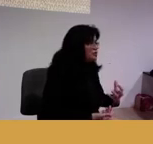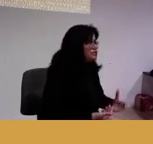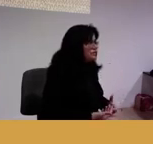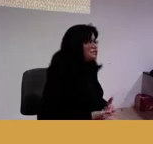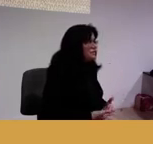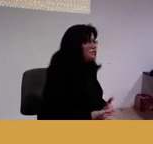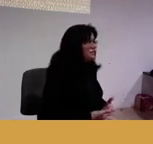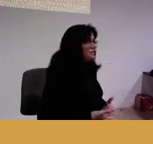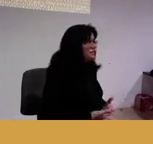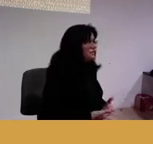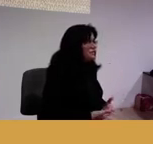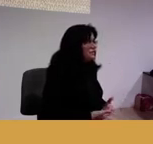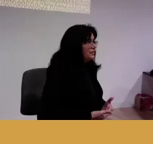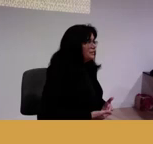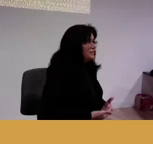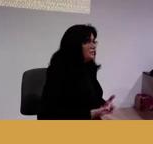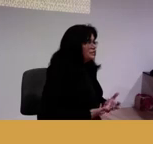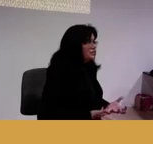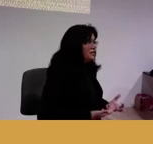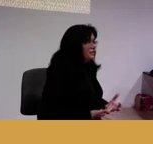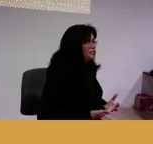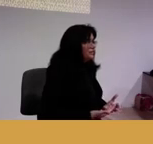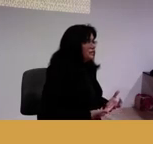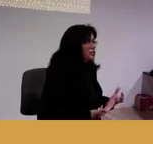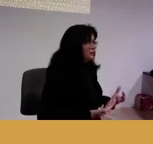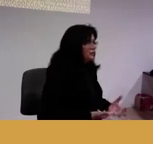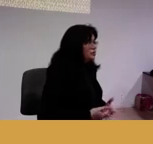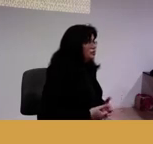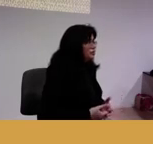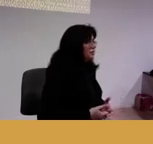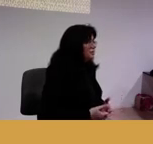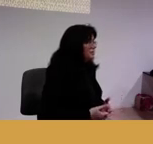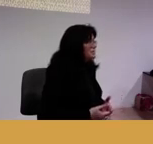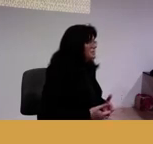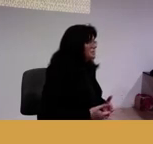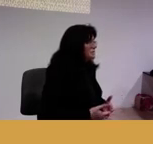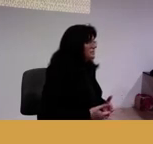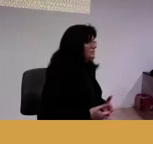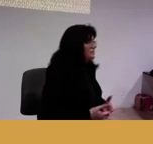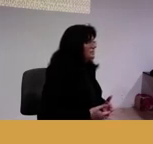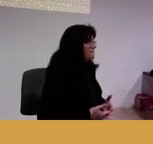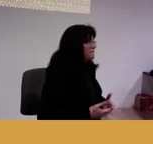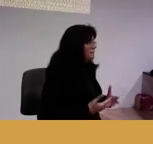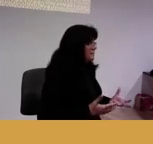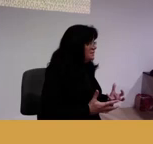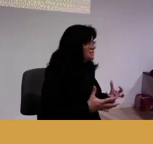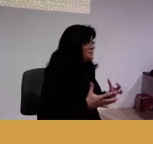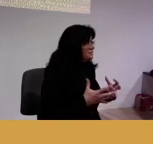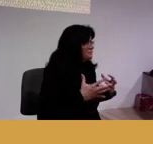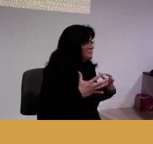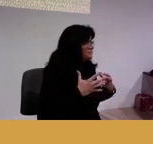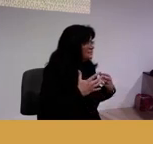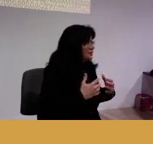the tertiary system, you know, the strength of the social sciences,